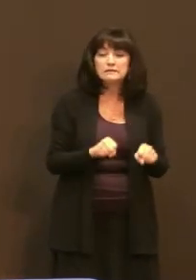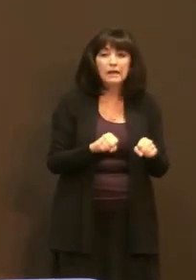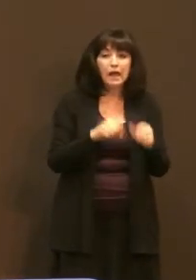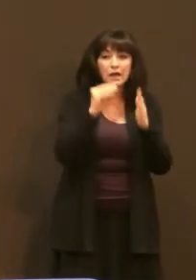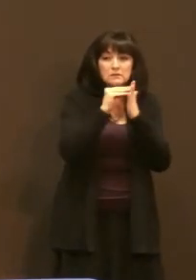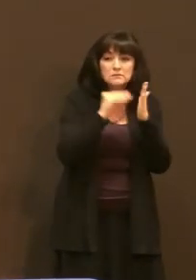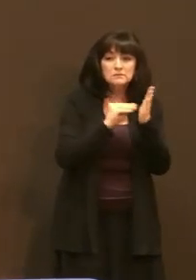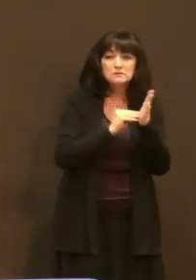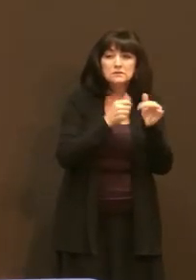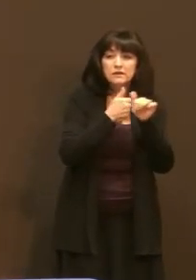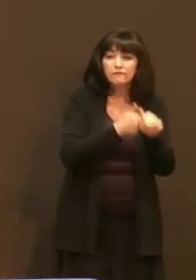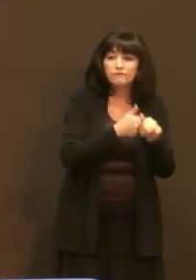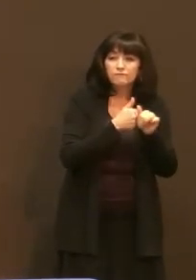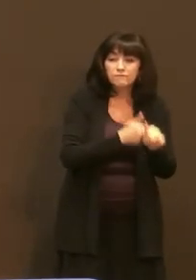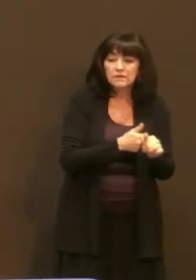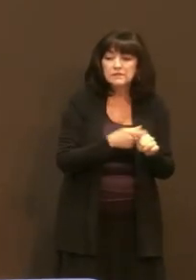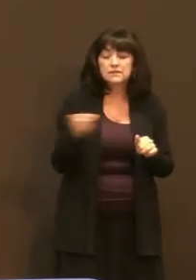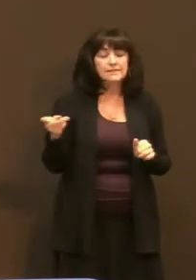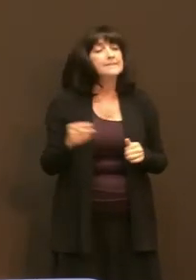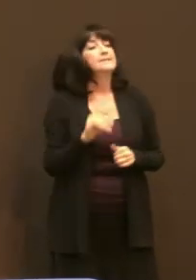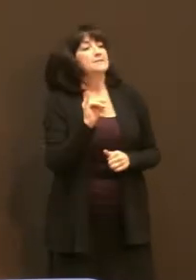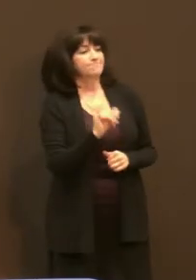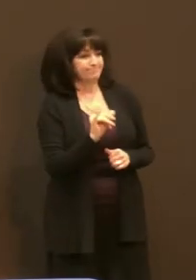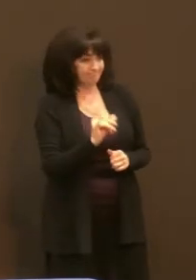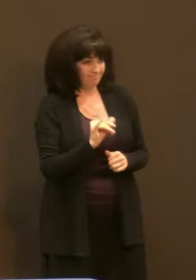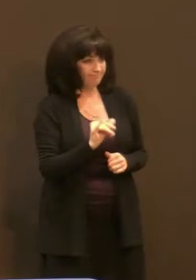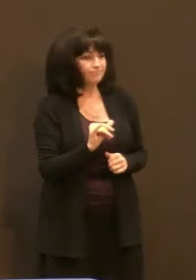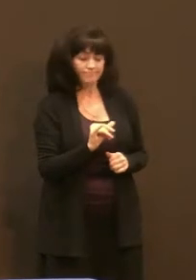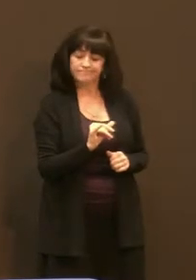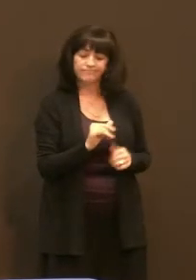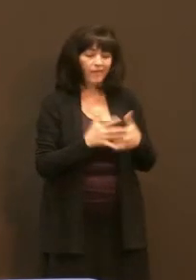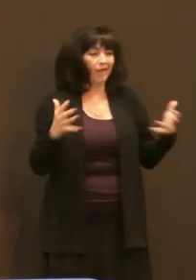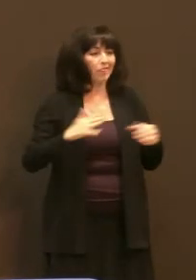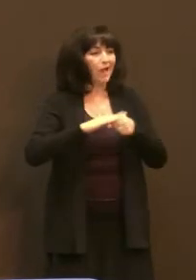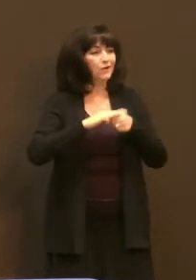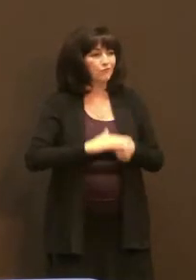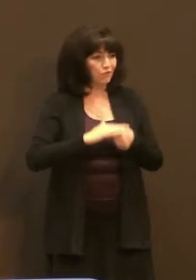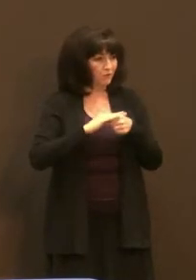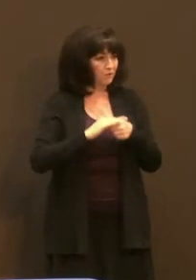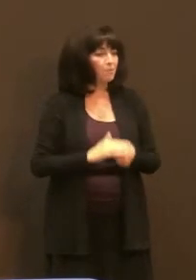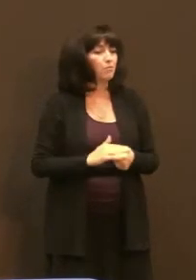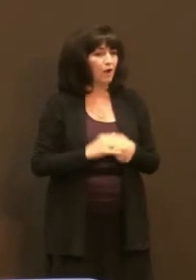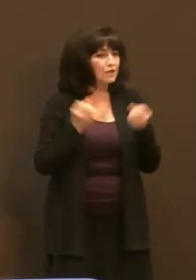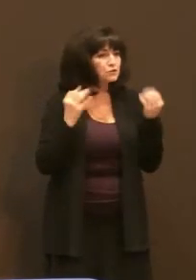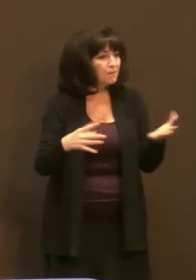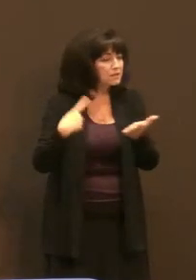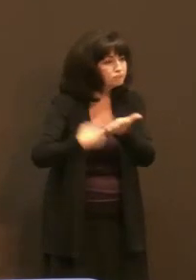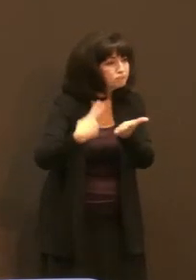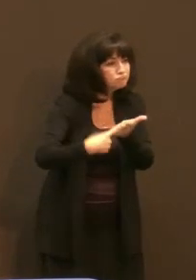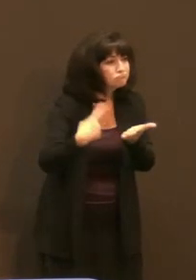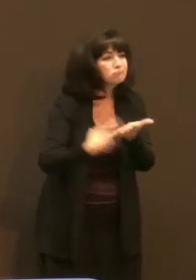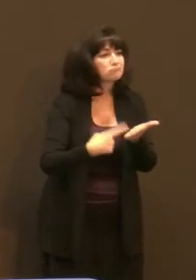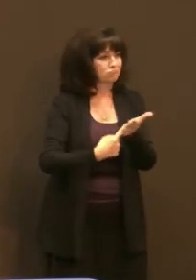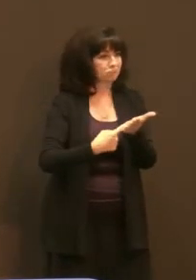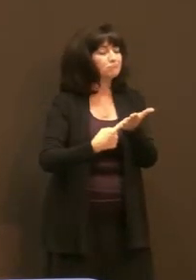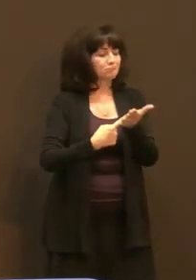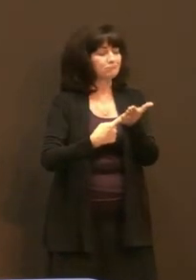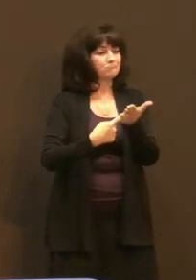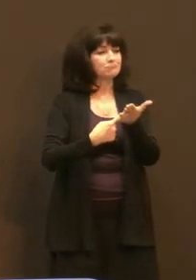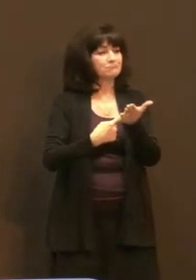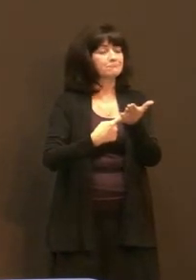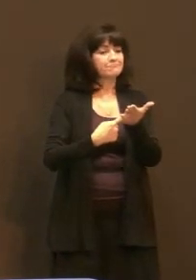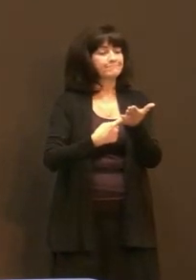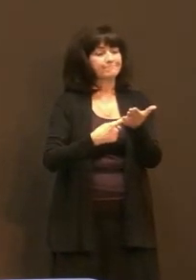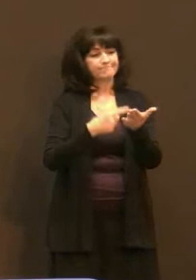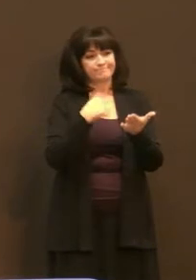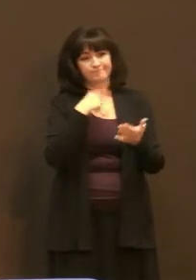on the table? Yeah, so absolutely. There's going to be a tremendous pressure there, particularly with all the discussion happening around us. I